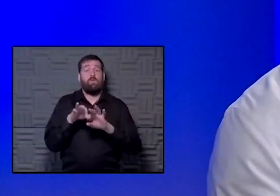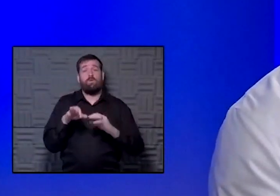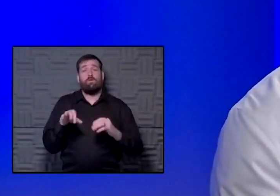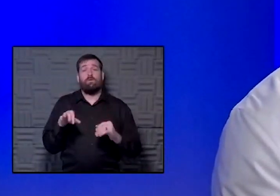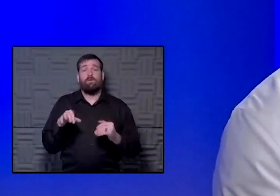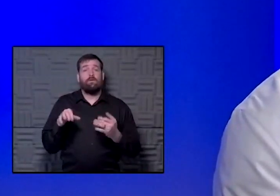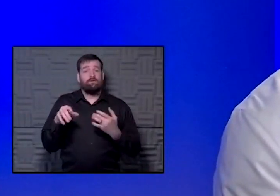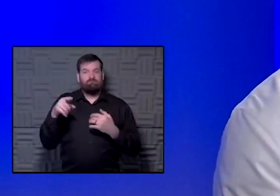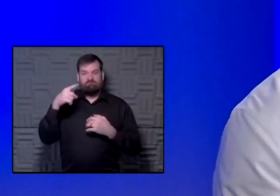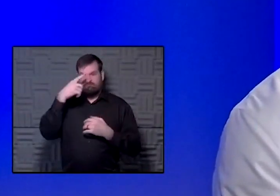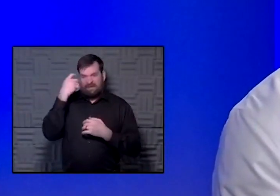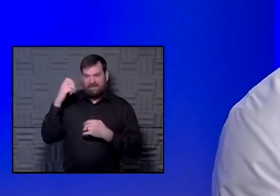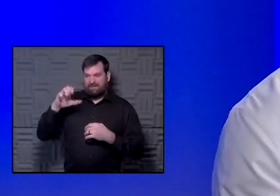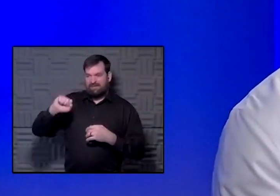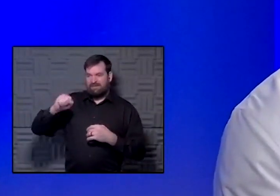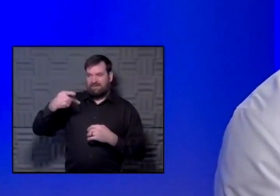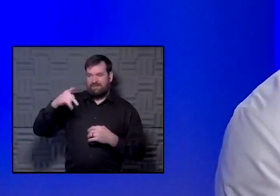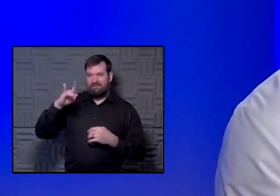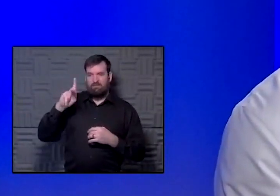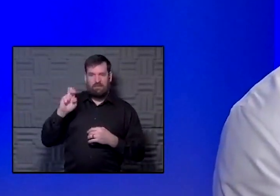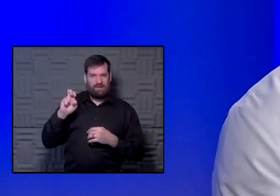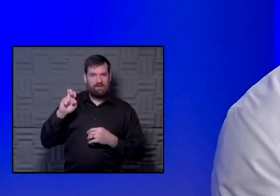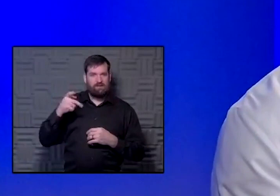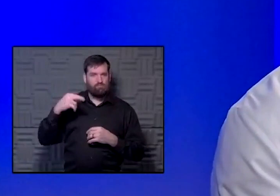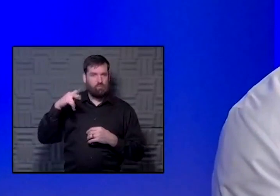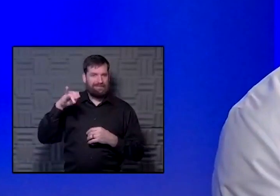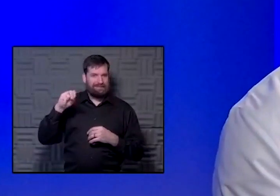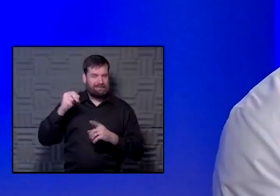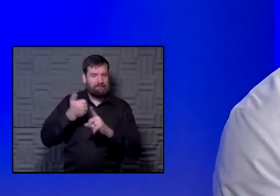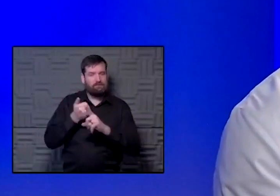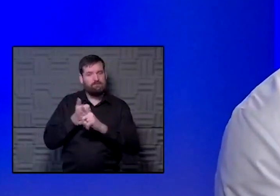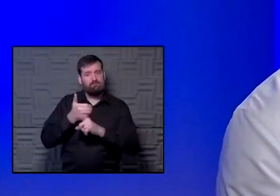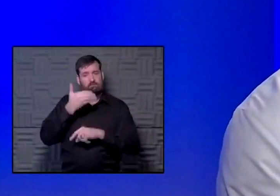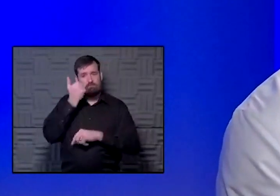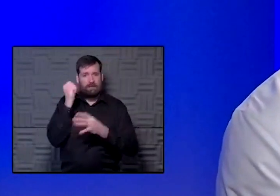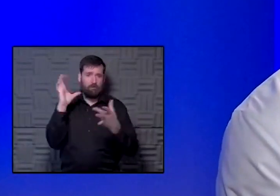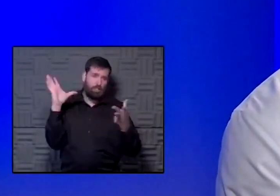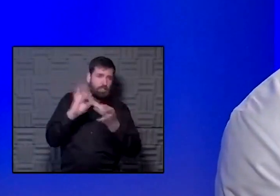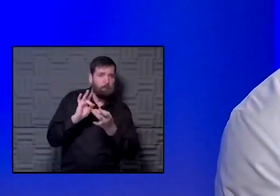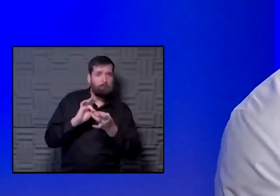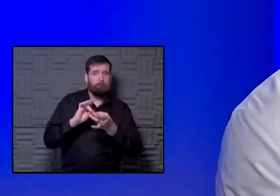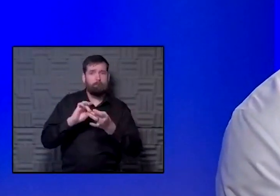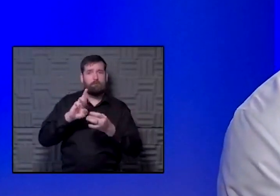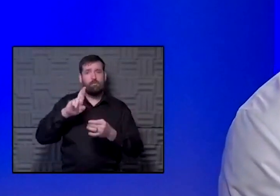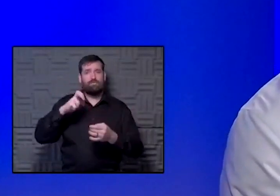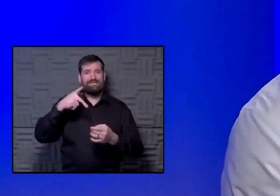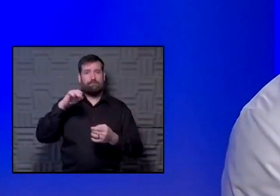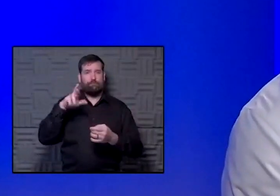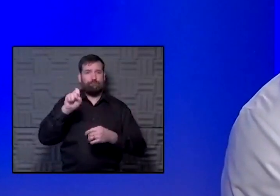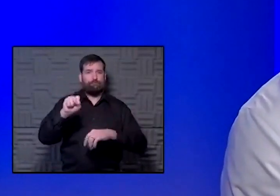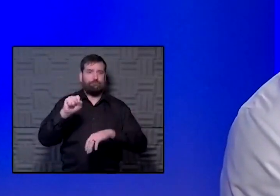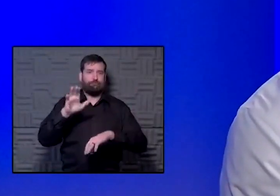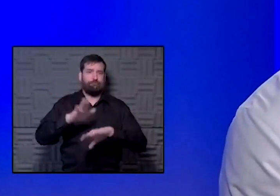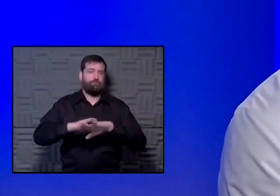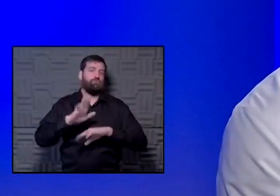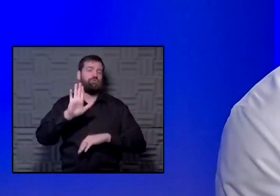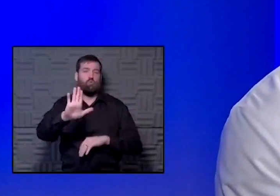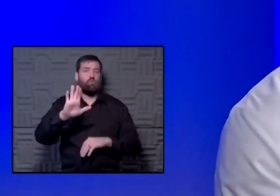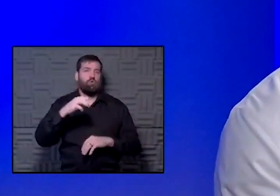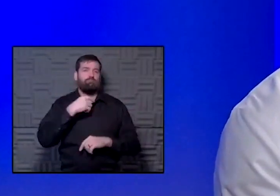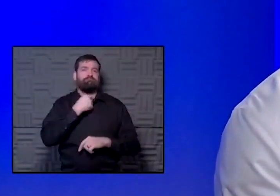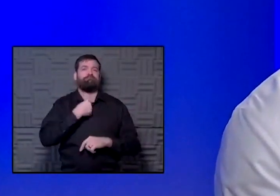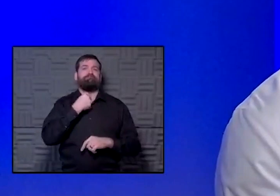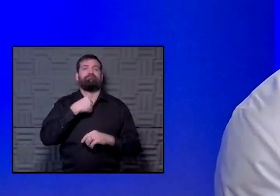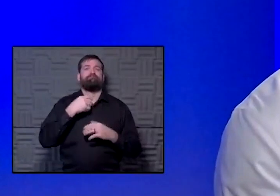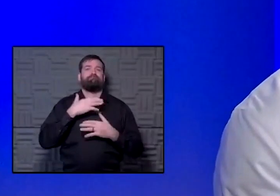probably due to the spike protein and the changes in that, it's just able to better bind to the receptors on your respiratory tract. And so that's what it is. If